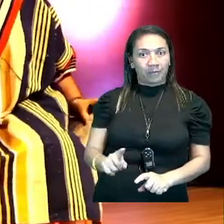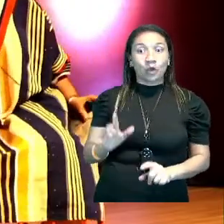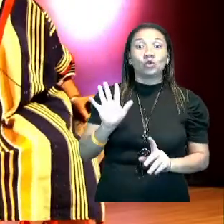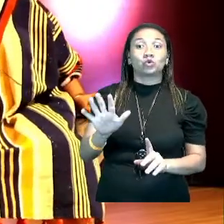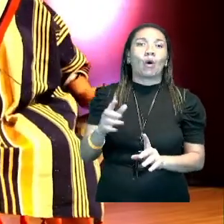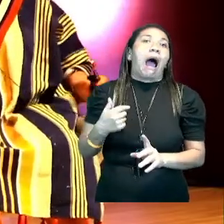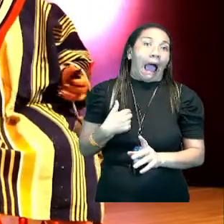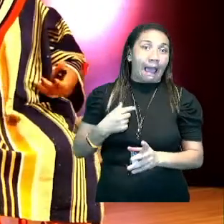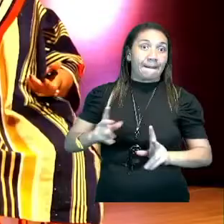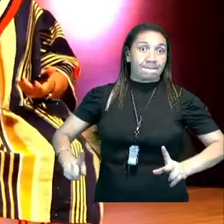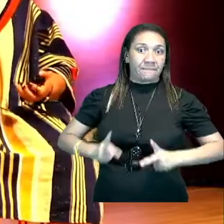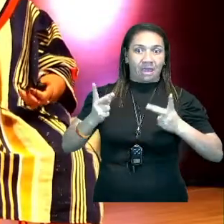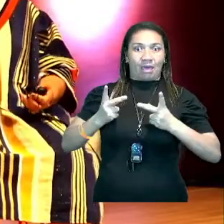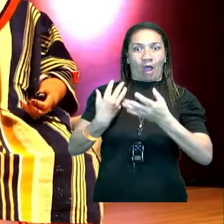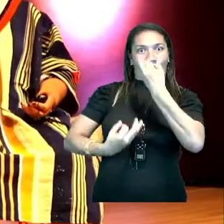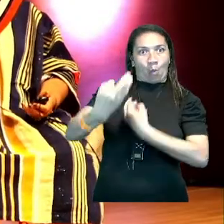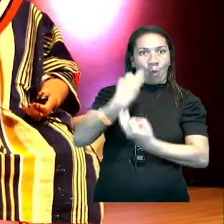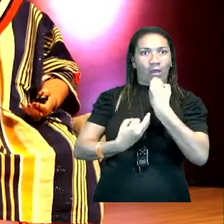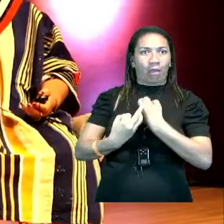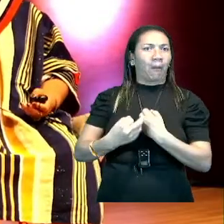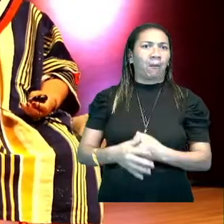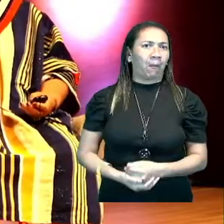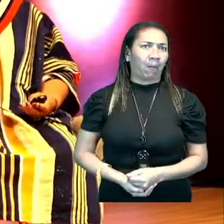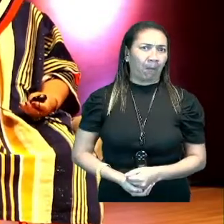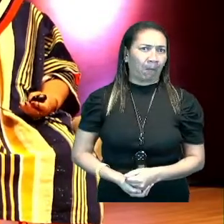are not thinking about it in terms of safety.